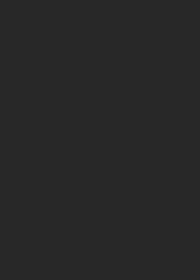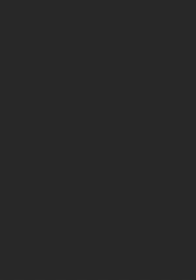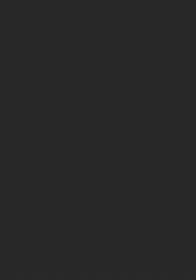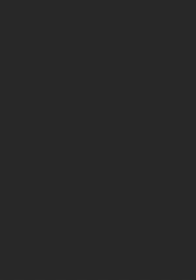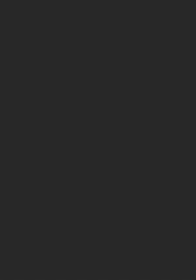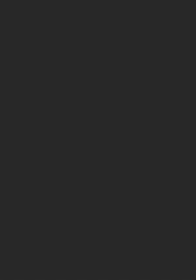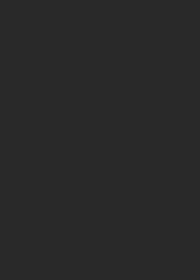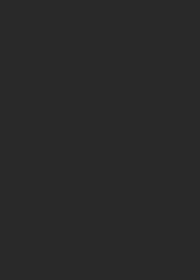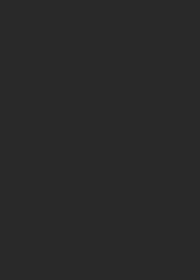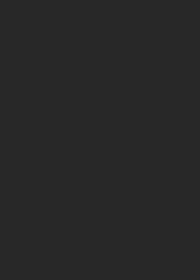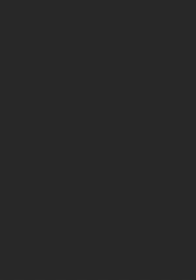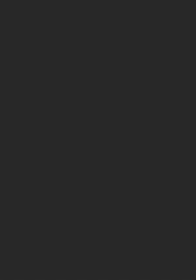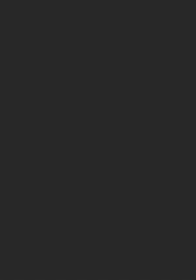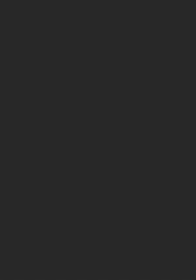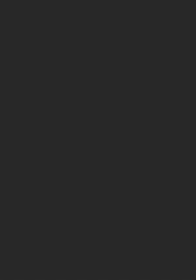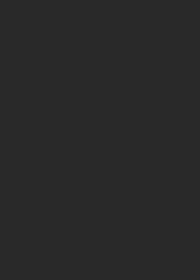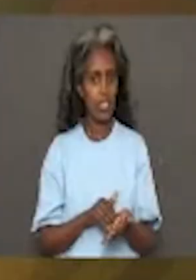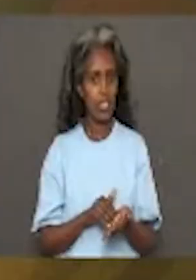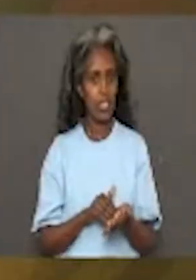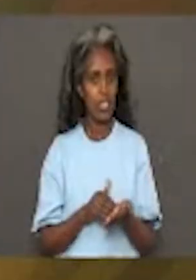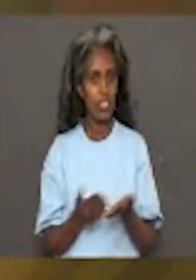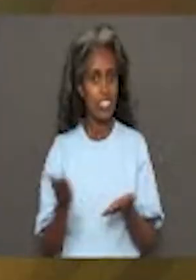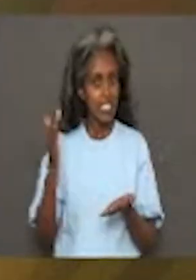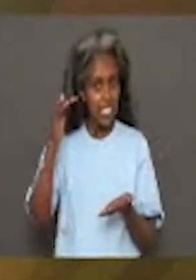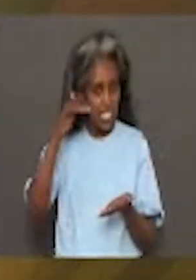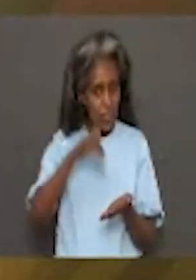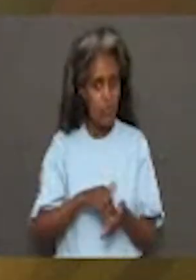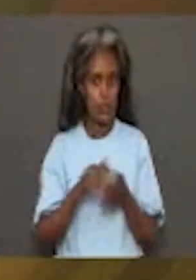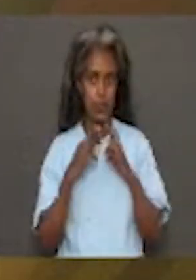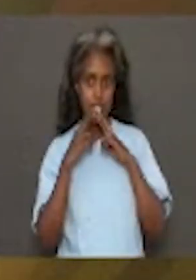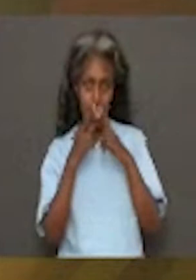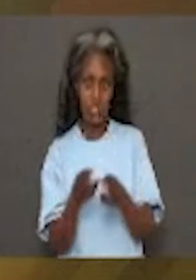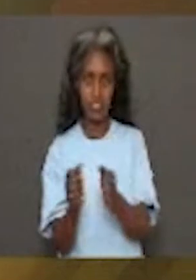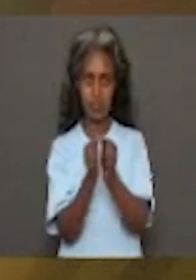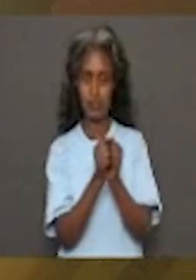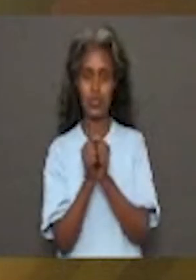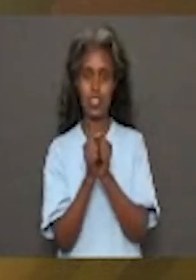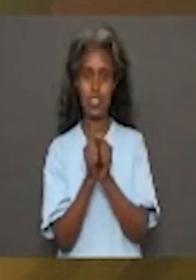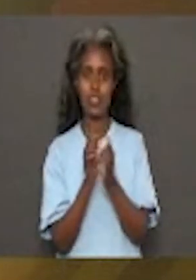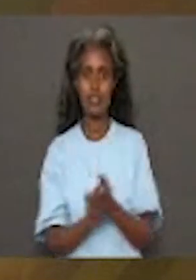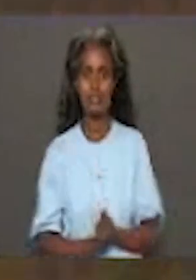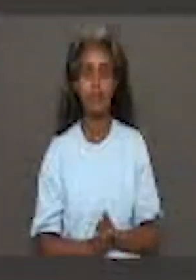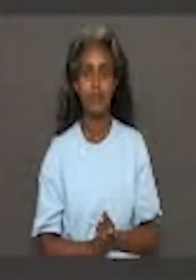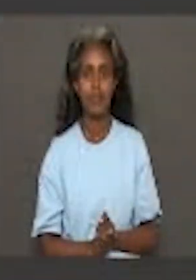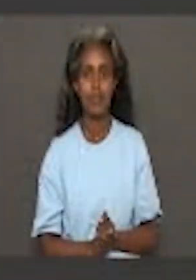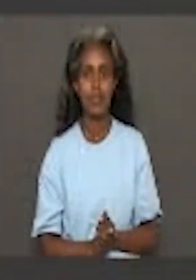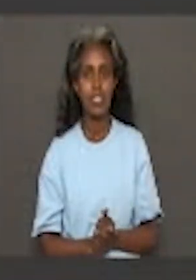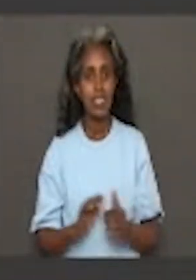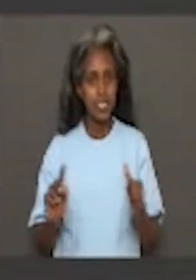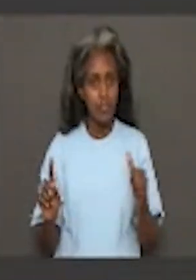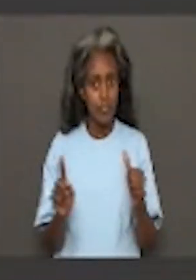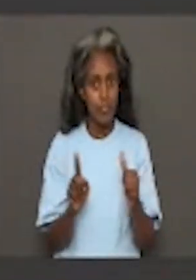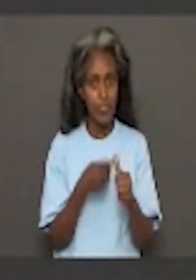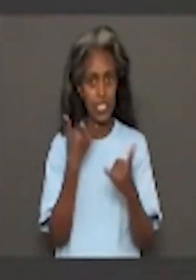5/9 as decimals. Let us review the answers together.